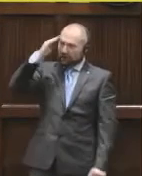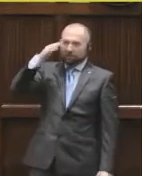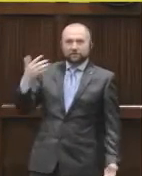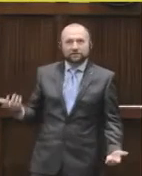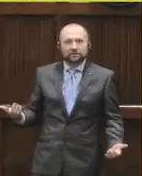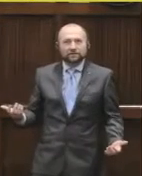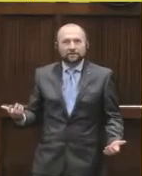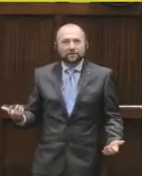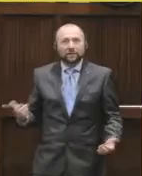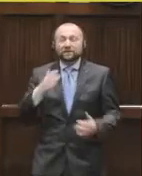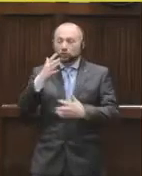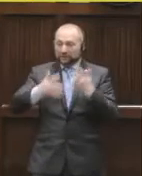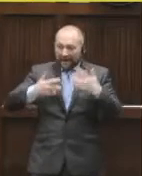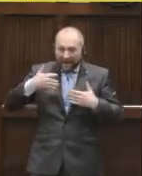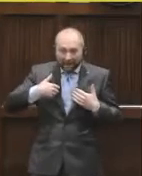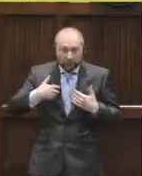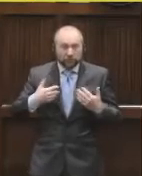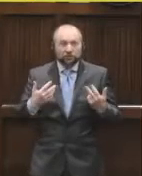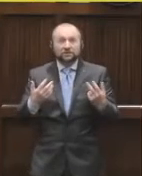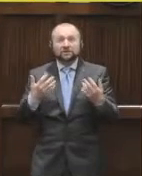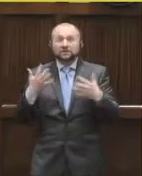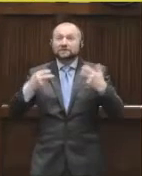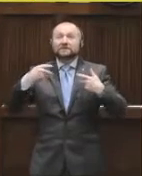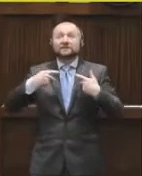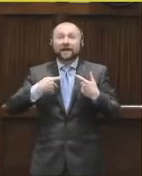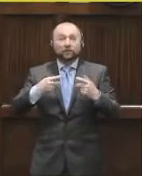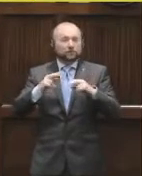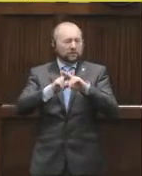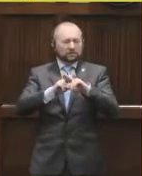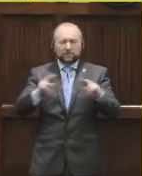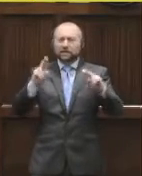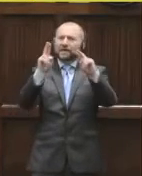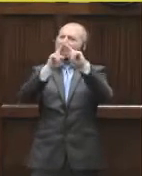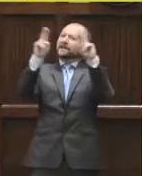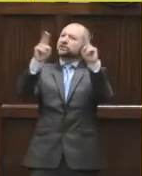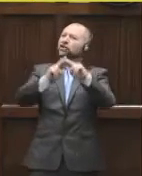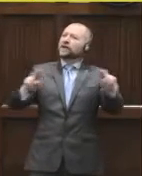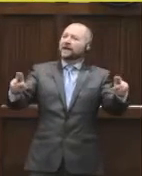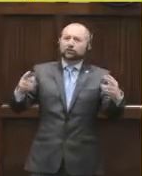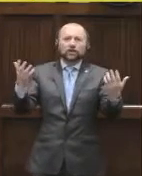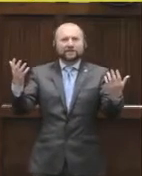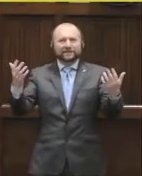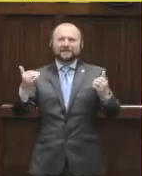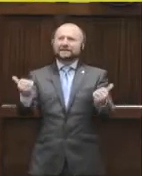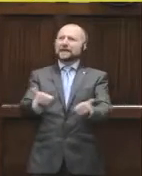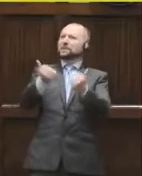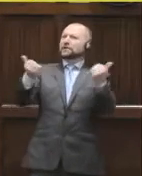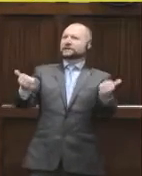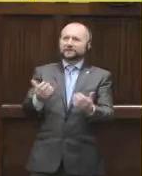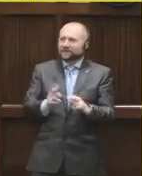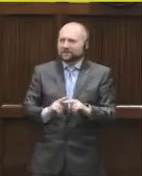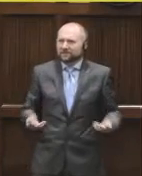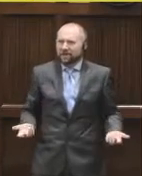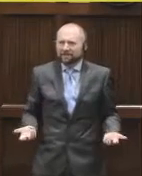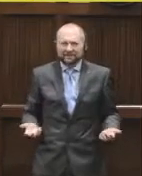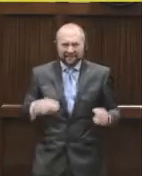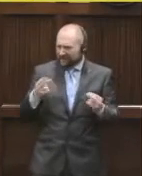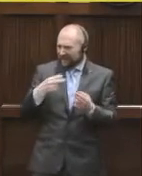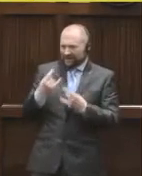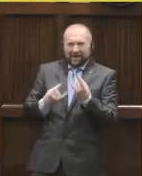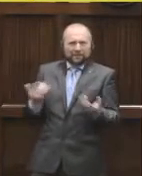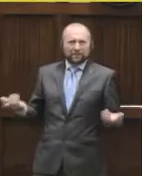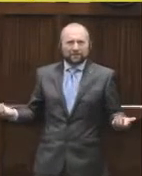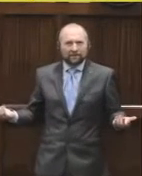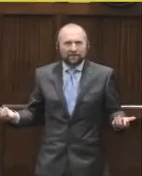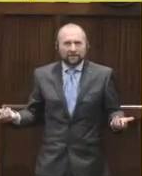language are not and cannot be, I suppose, an international set of visible signals that can be read universally.